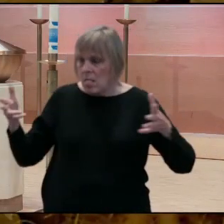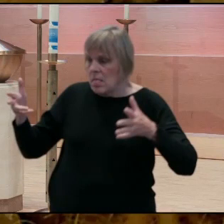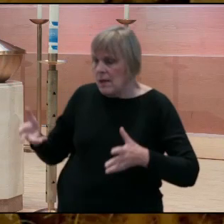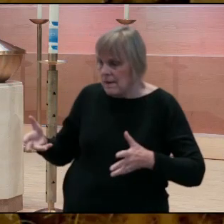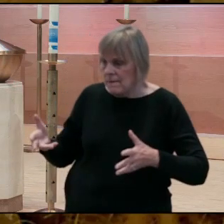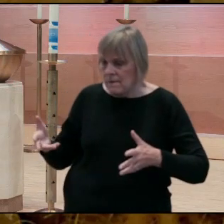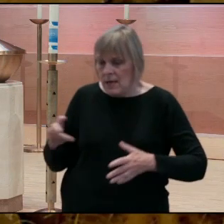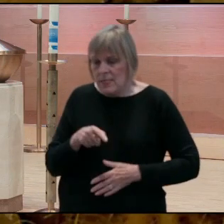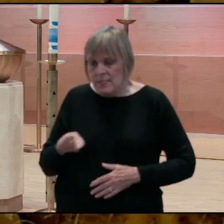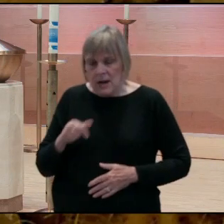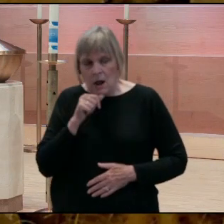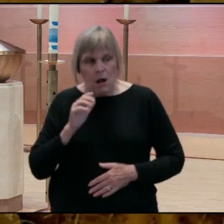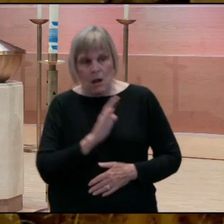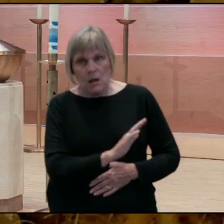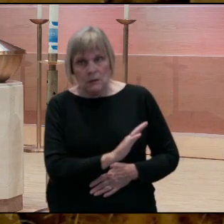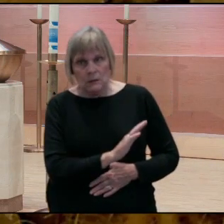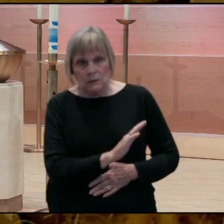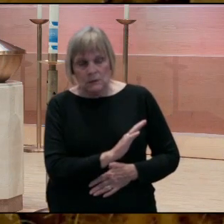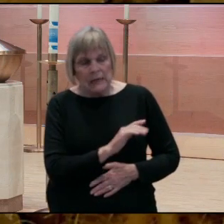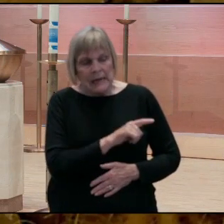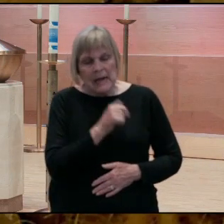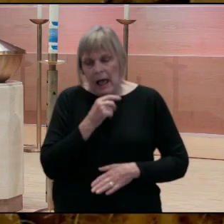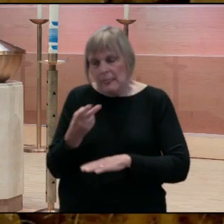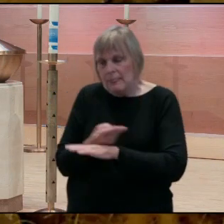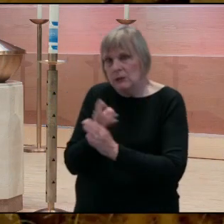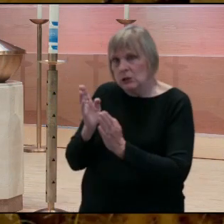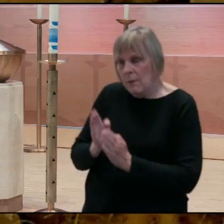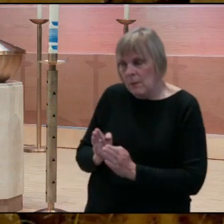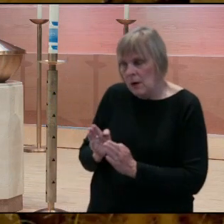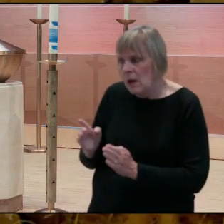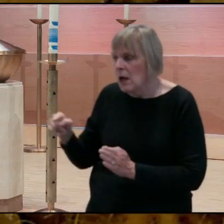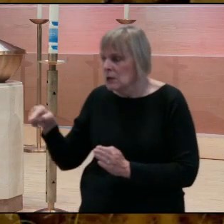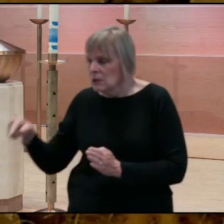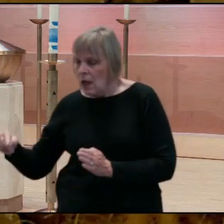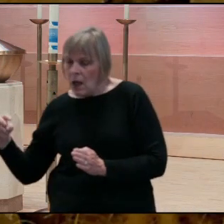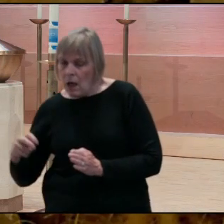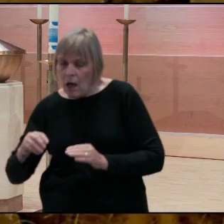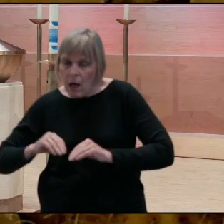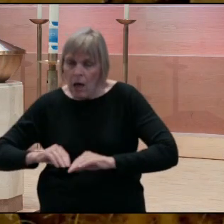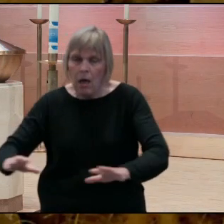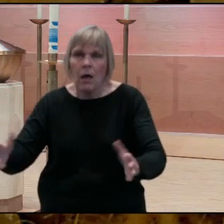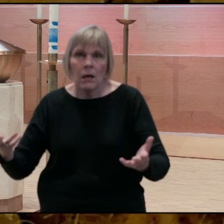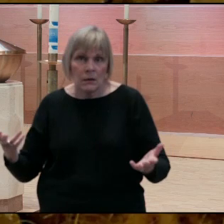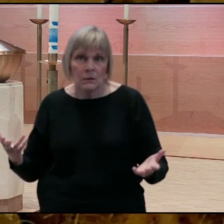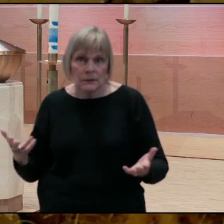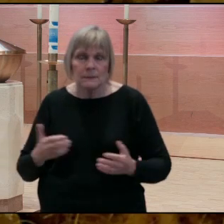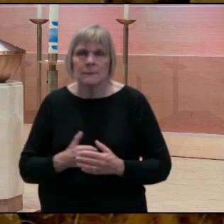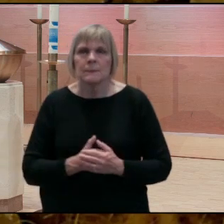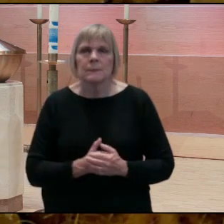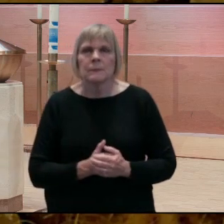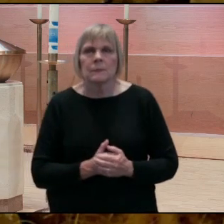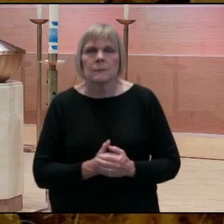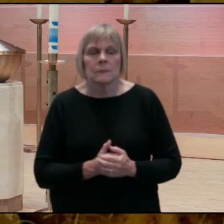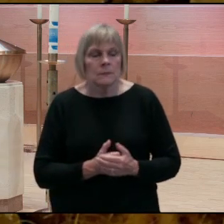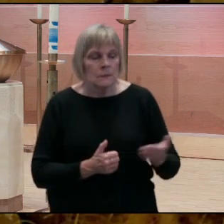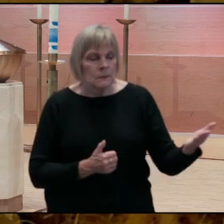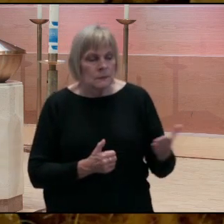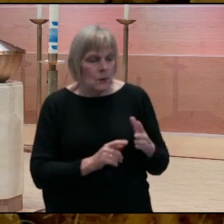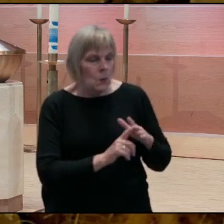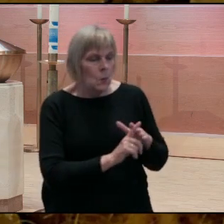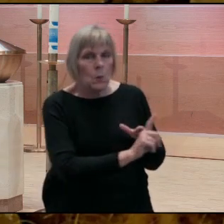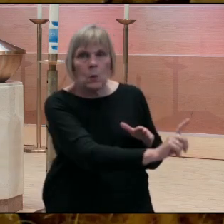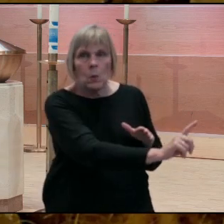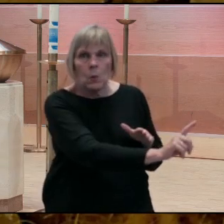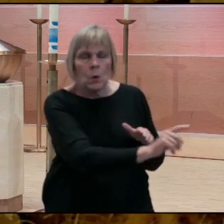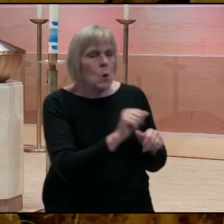don't belong to him, and he isn't their shepherd. And so the wolf attacks them and scatters the flock. The hired hand runs away